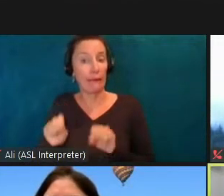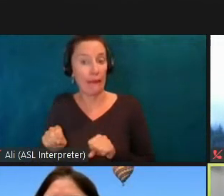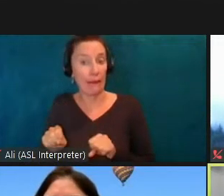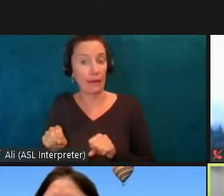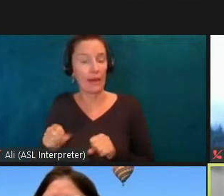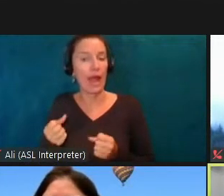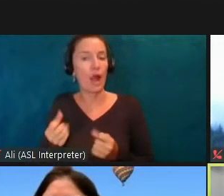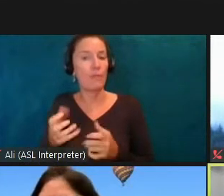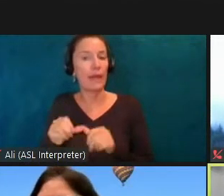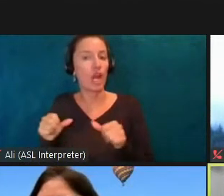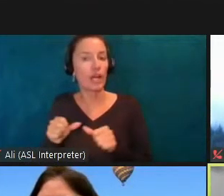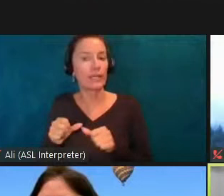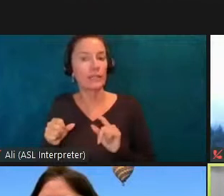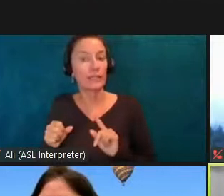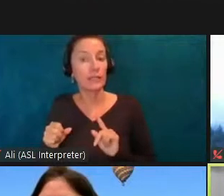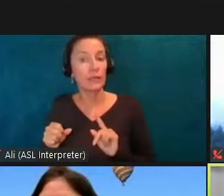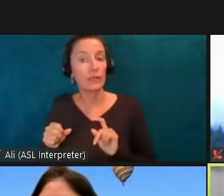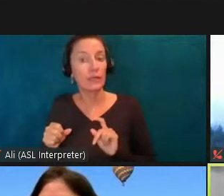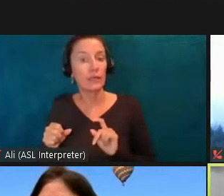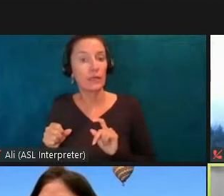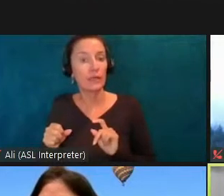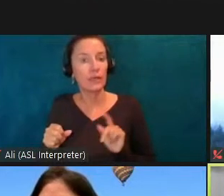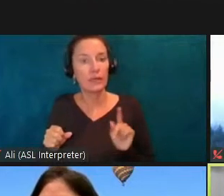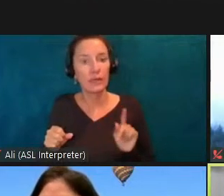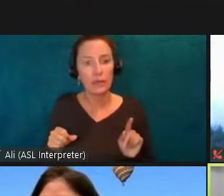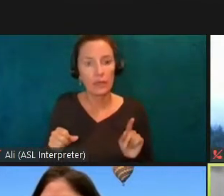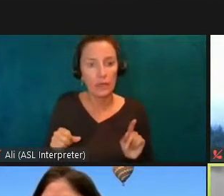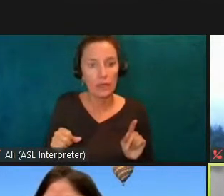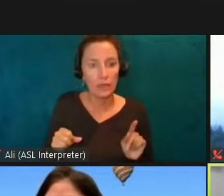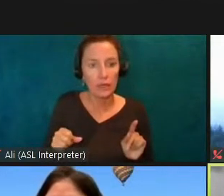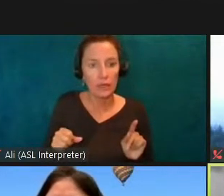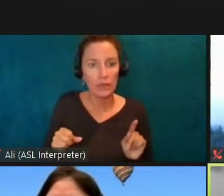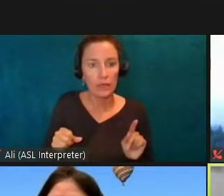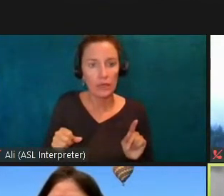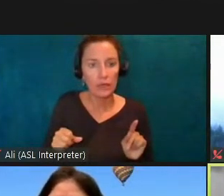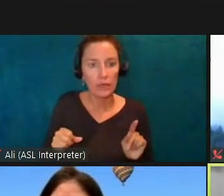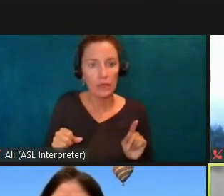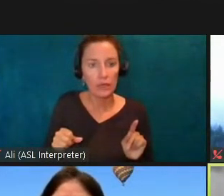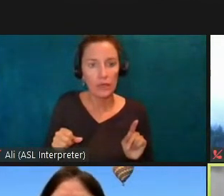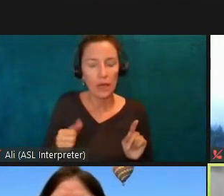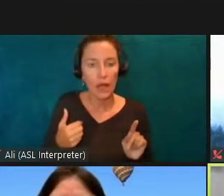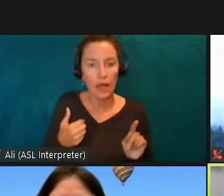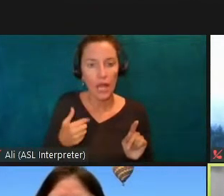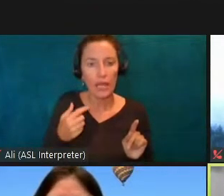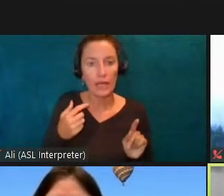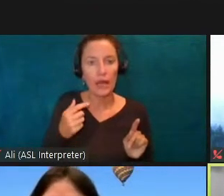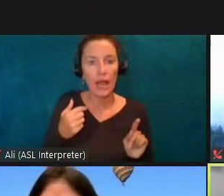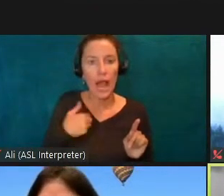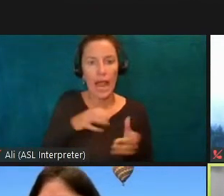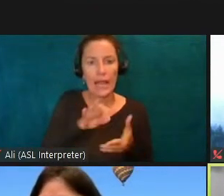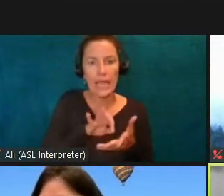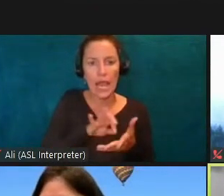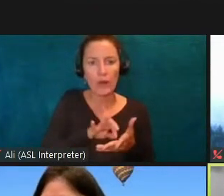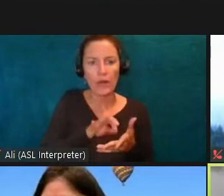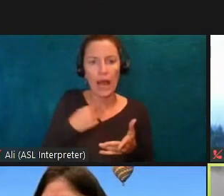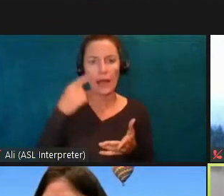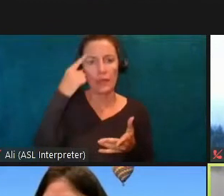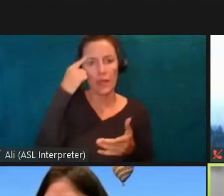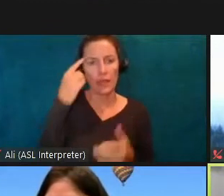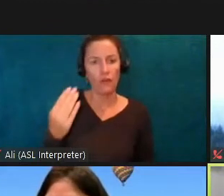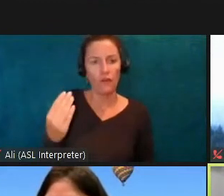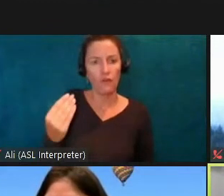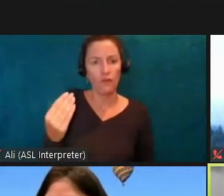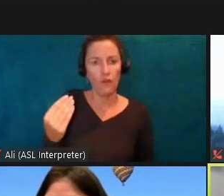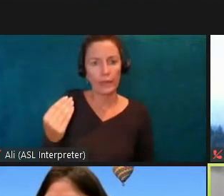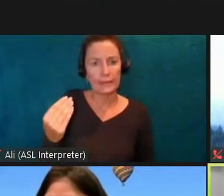I'm sorry, I thought I was going to get that from the sheriff's office, but at this time, I have to do a head count. It looks to be about 14. Let me